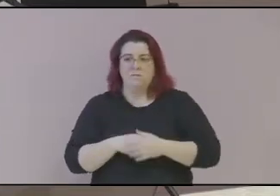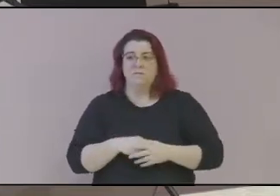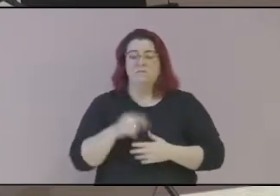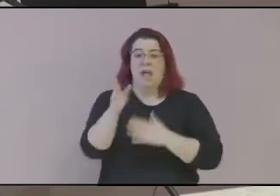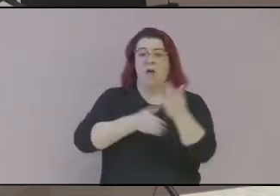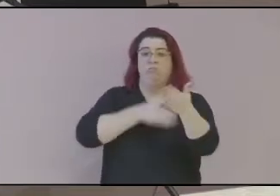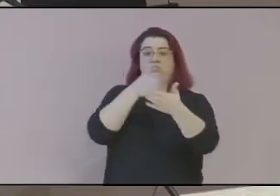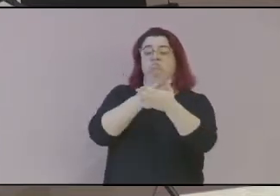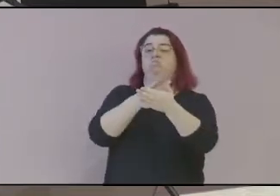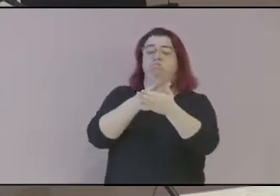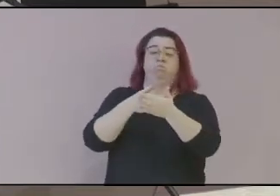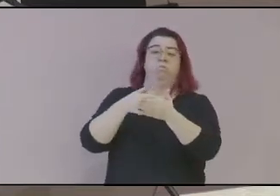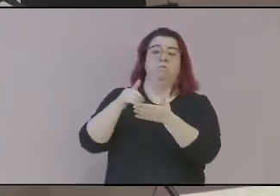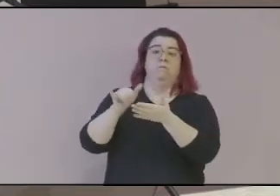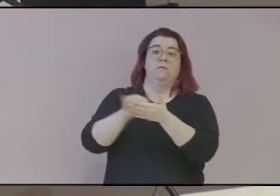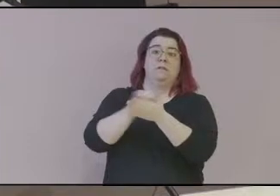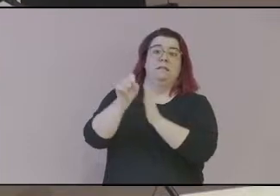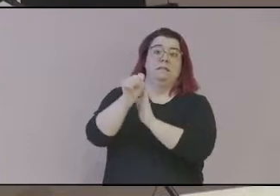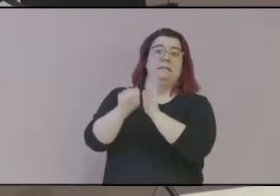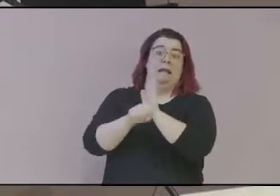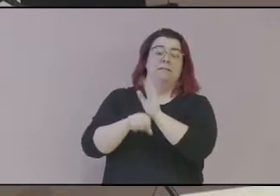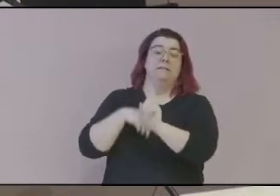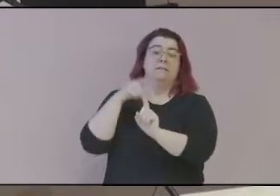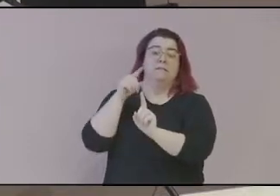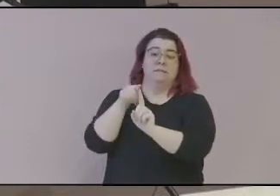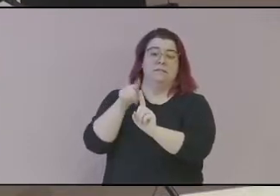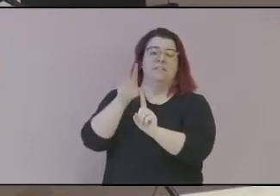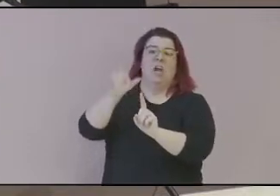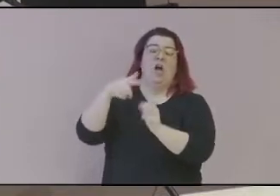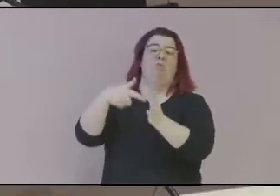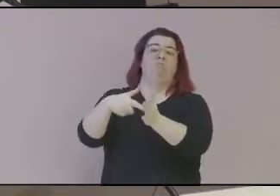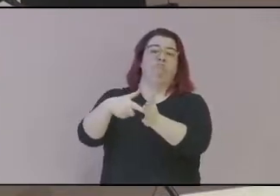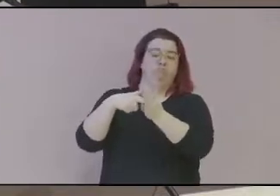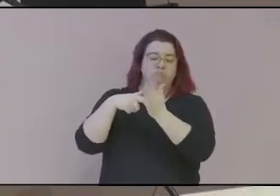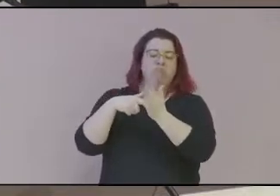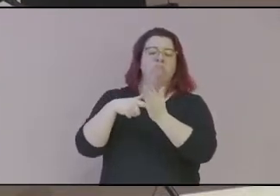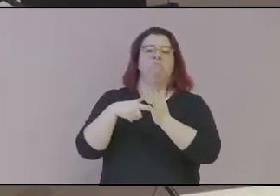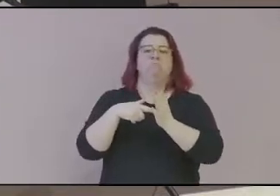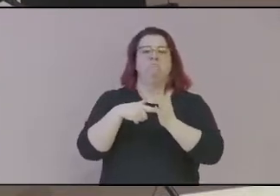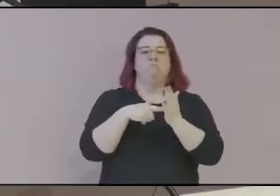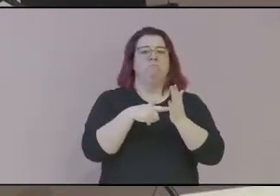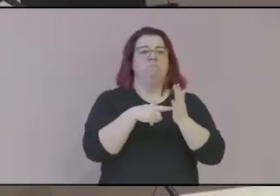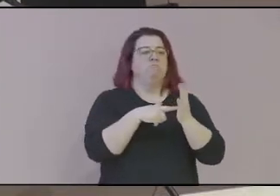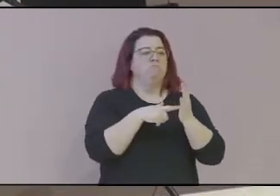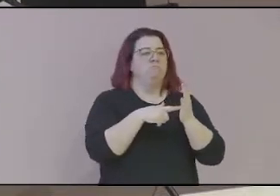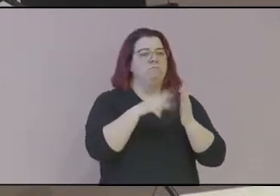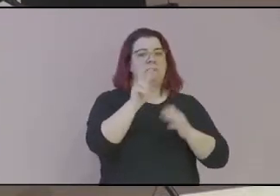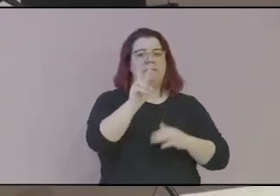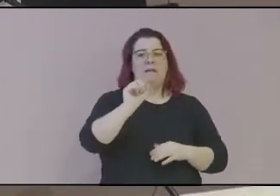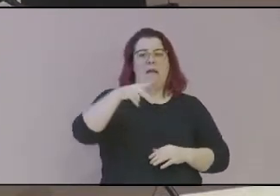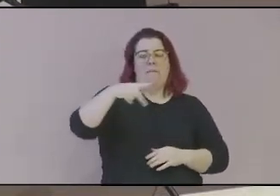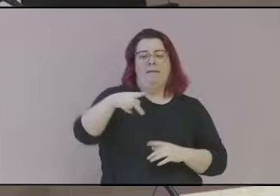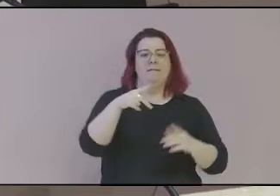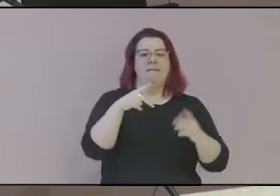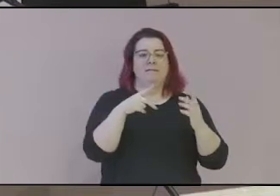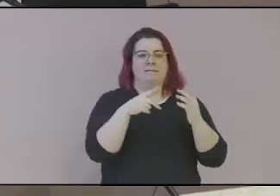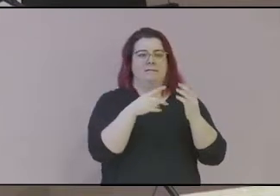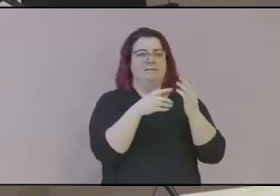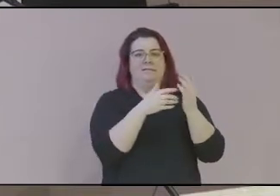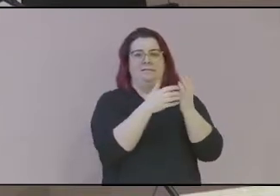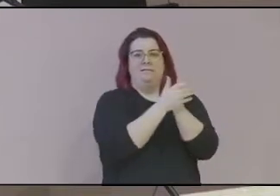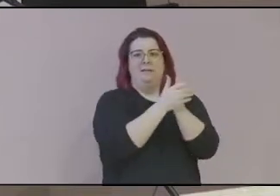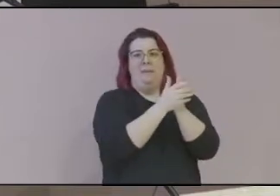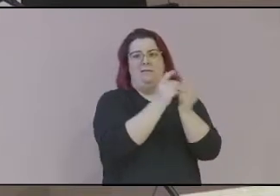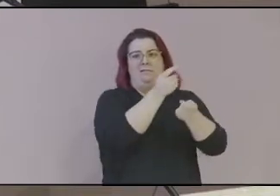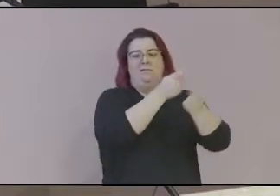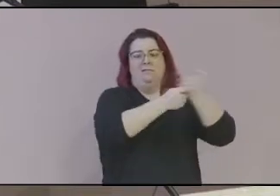against the state, demanding that the allocation guidelines be amended to prevent chronic ventilator users from